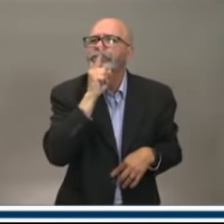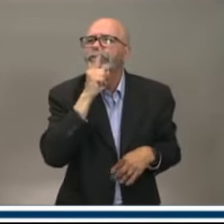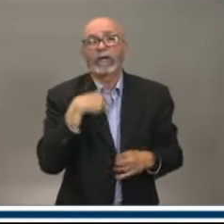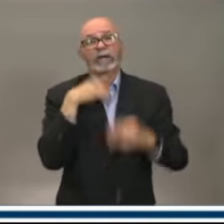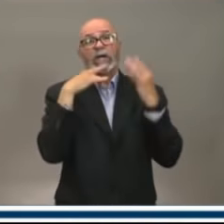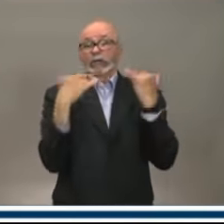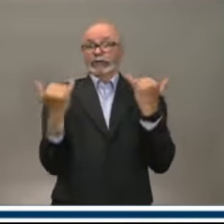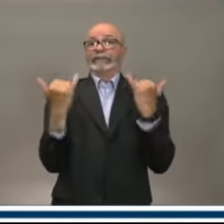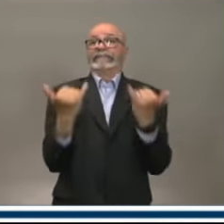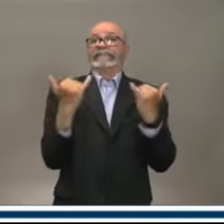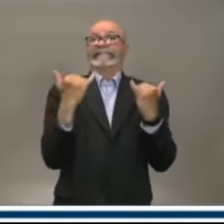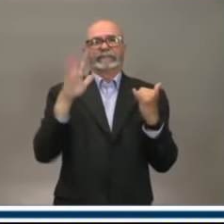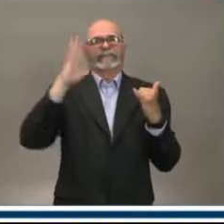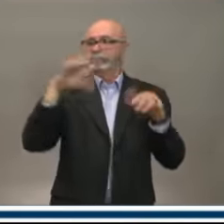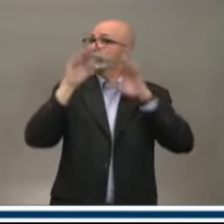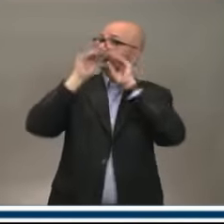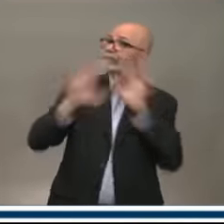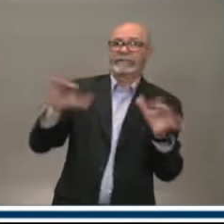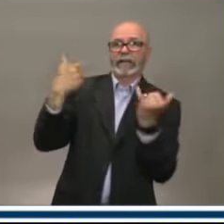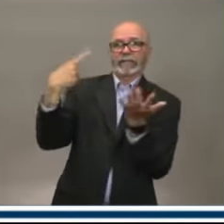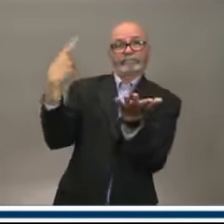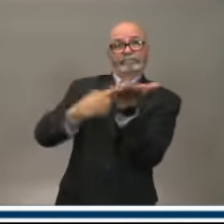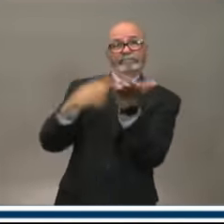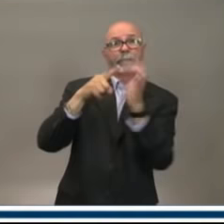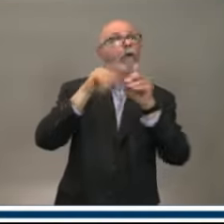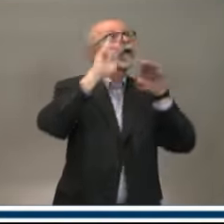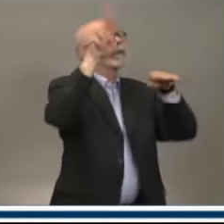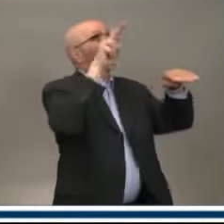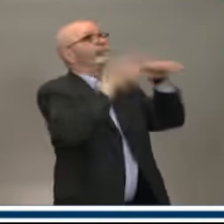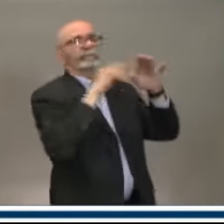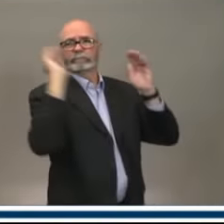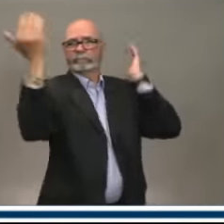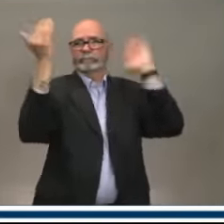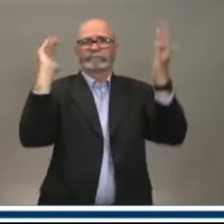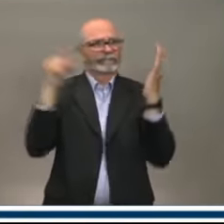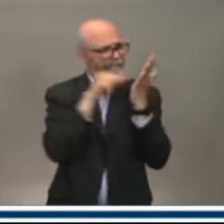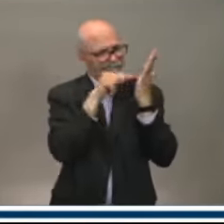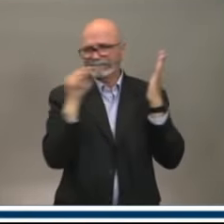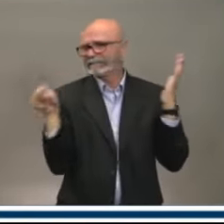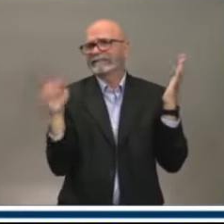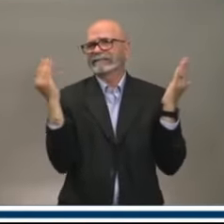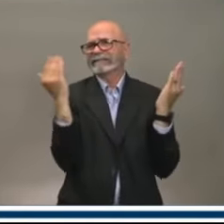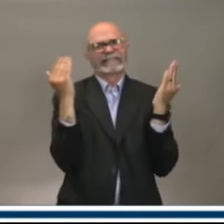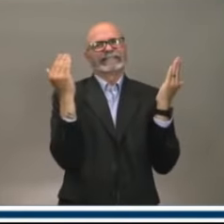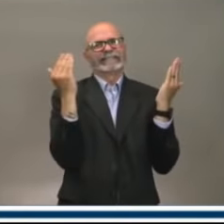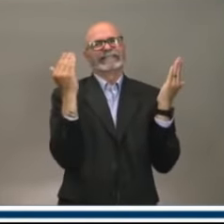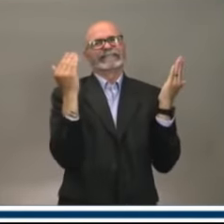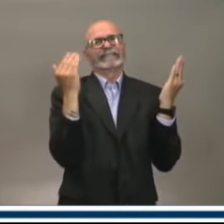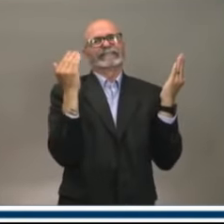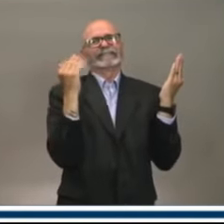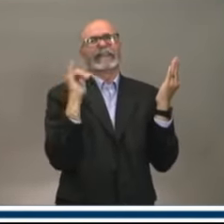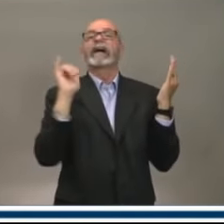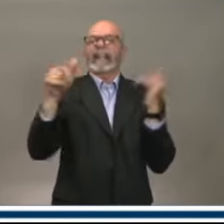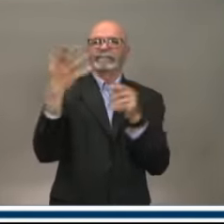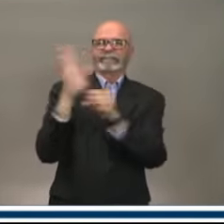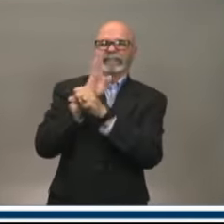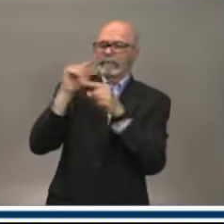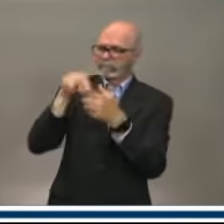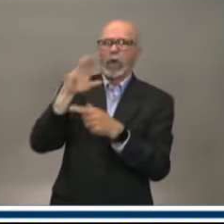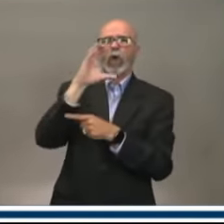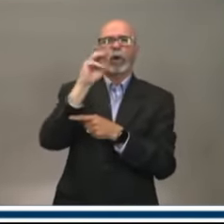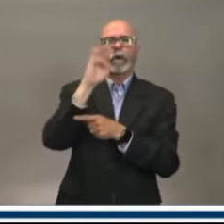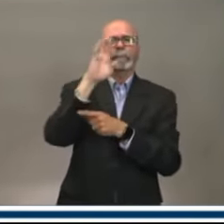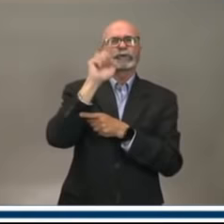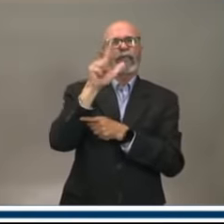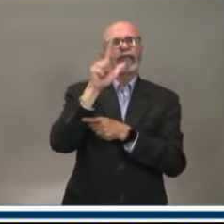I compare it with the one that was released from the presentation with the Chamber of Commerce, I do note several distinctions, and I'm